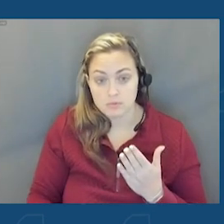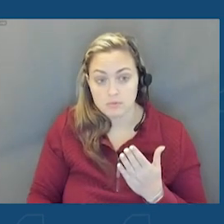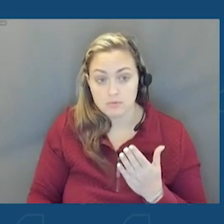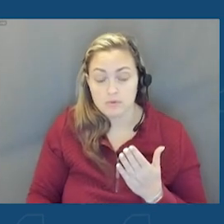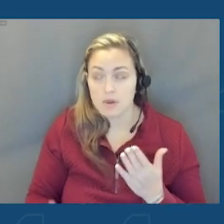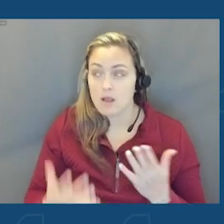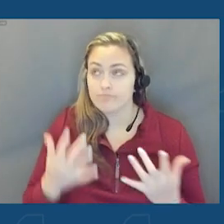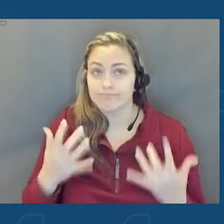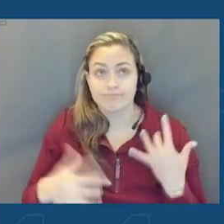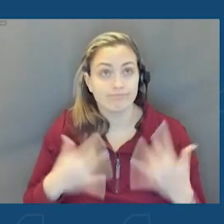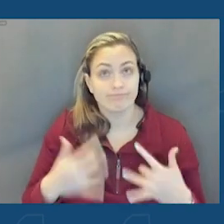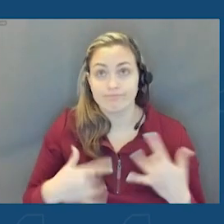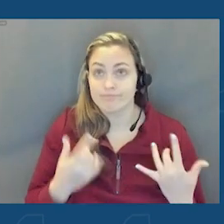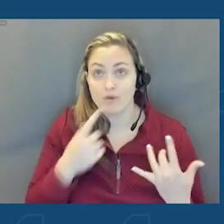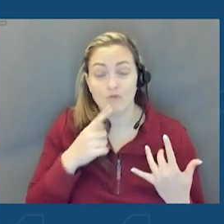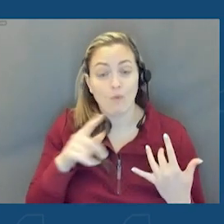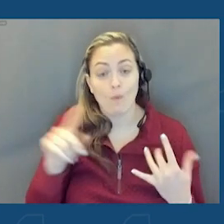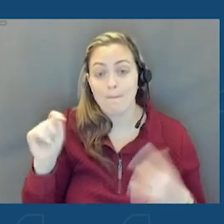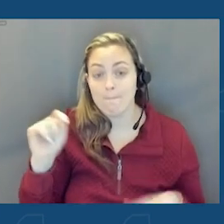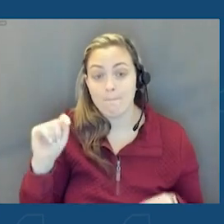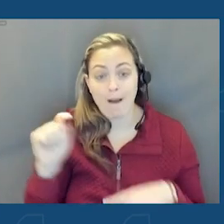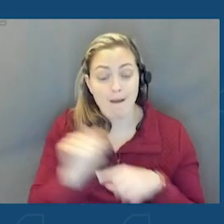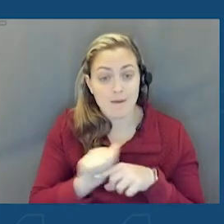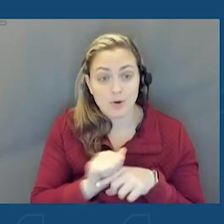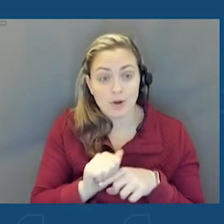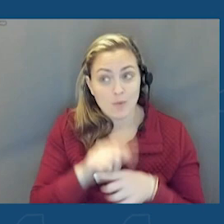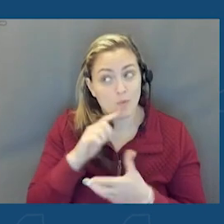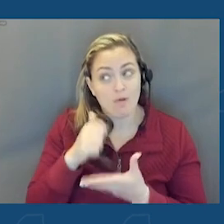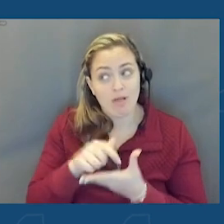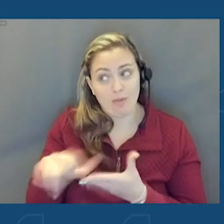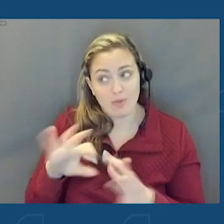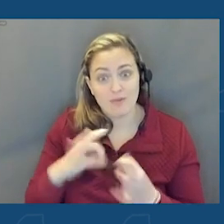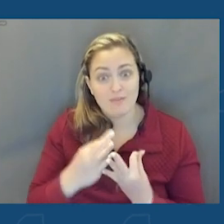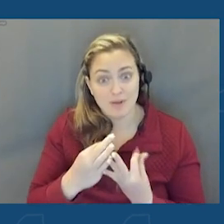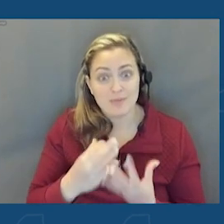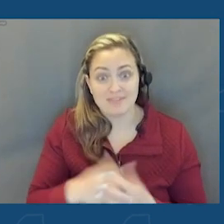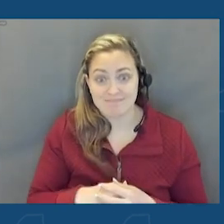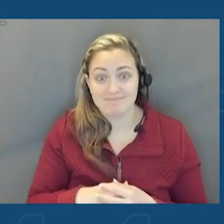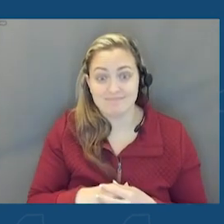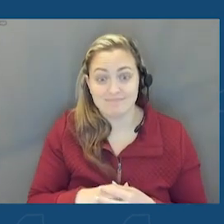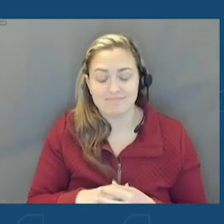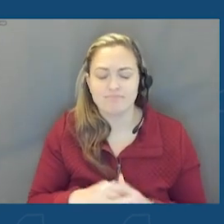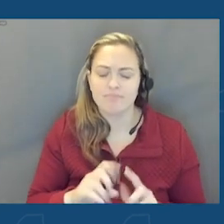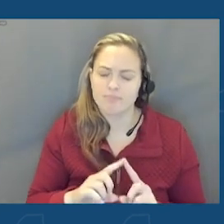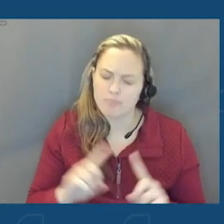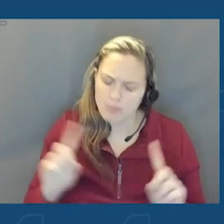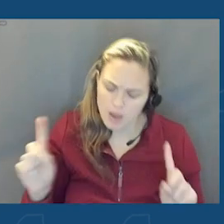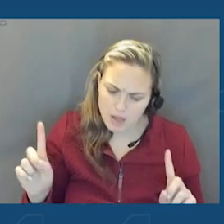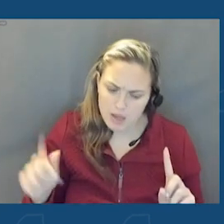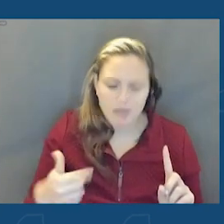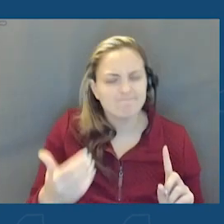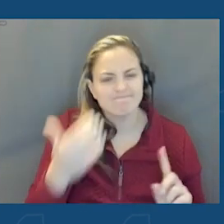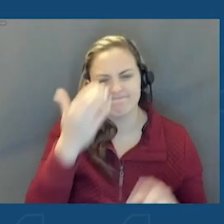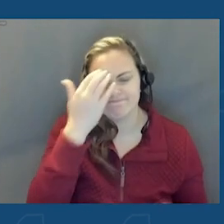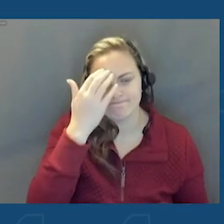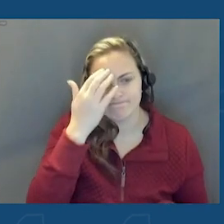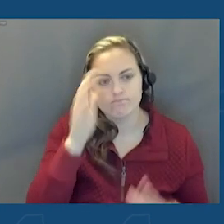trained. It's going to help the young family, my son's family. But I knew that